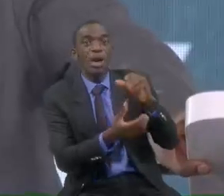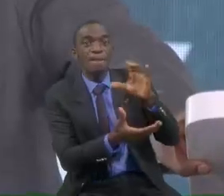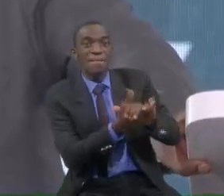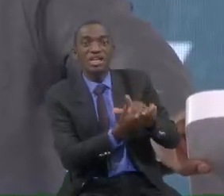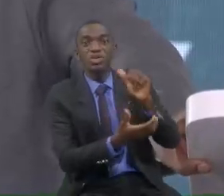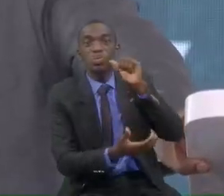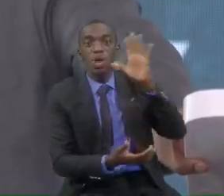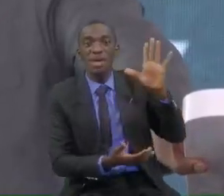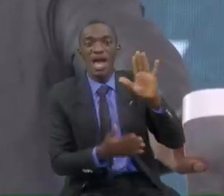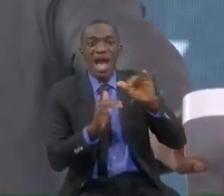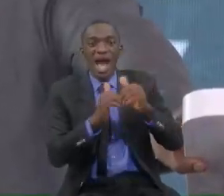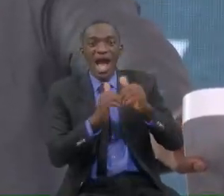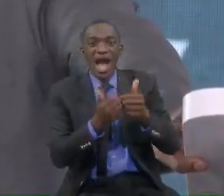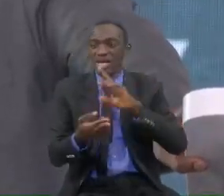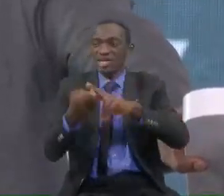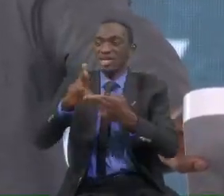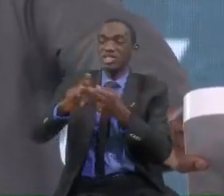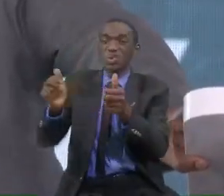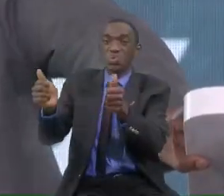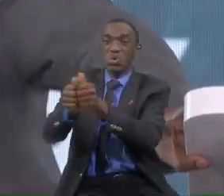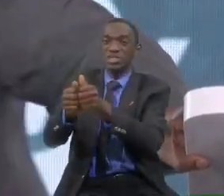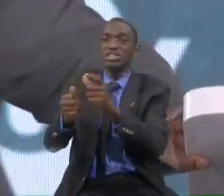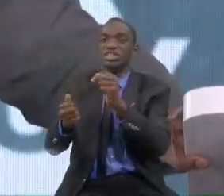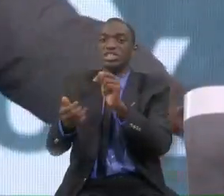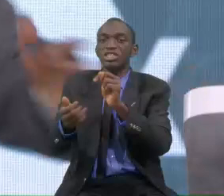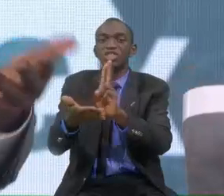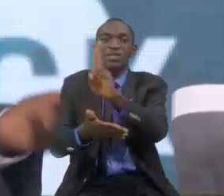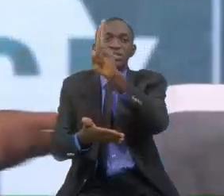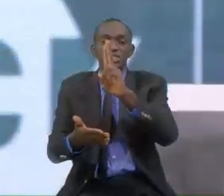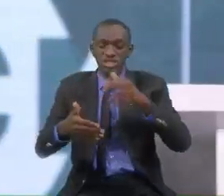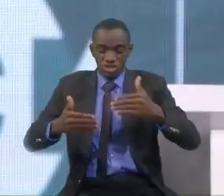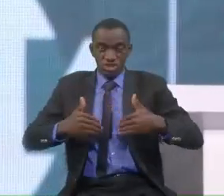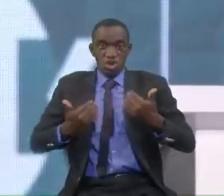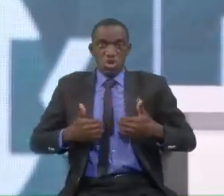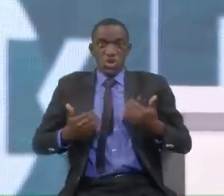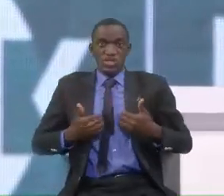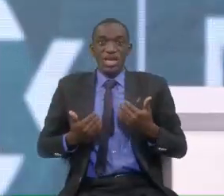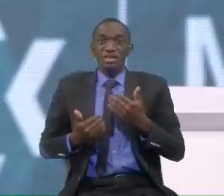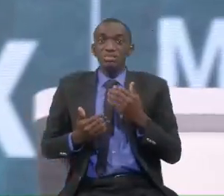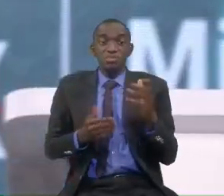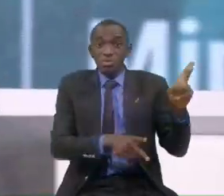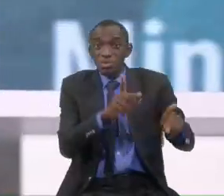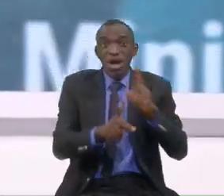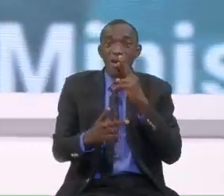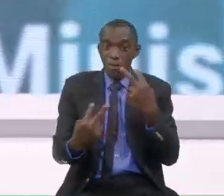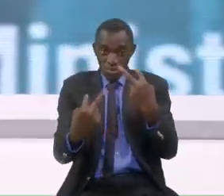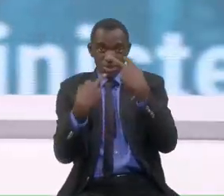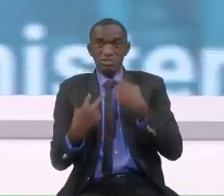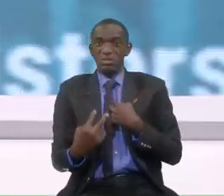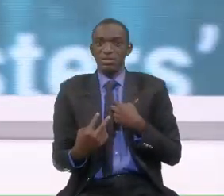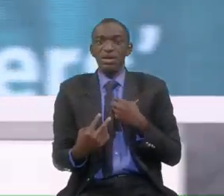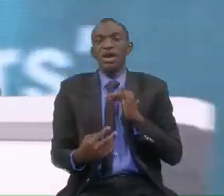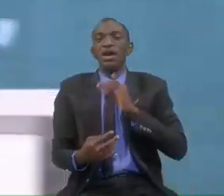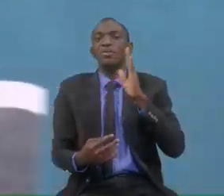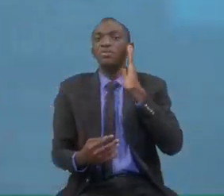those university teenagers. They're watching. They're not going to give excuse, oh, he's a pastor, oh, he's an